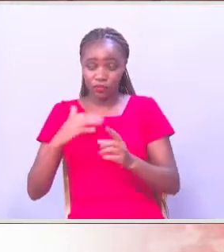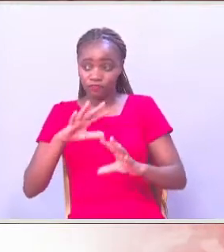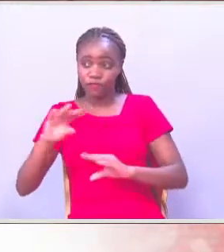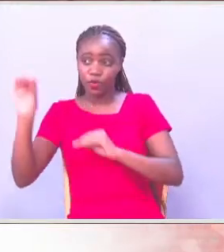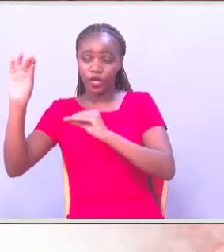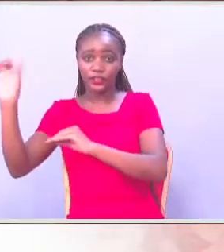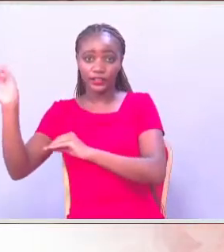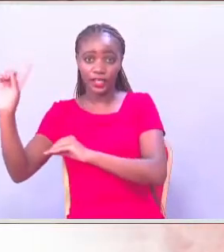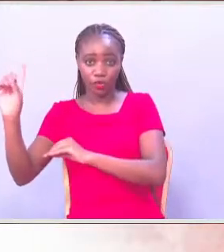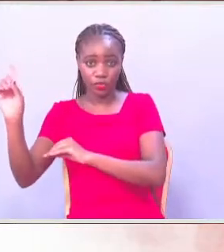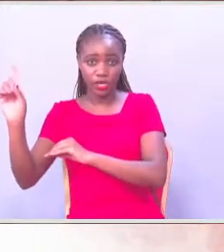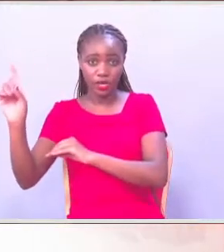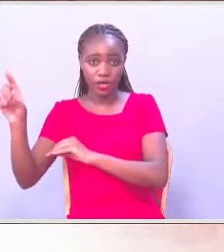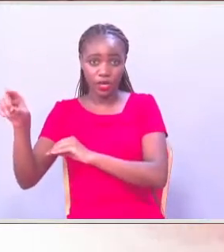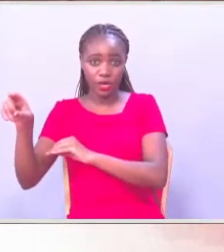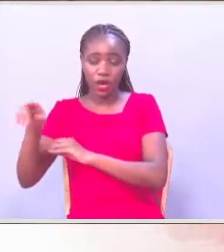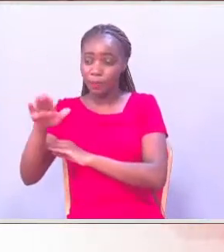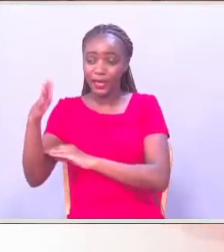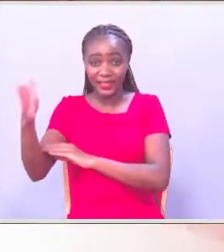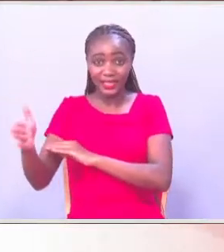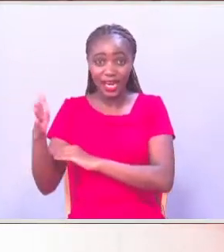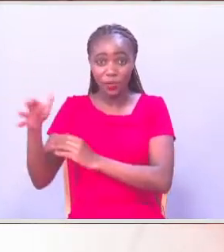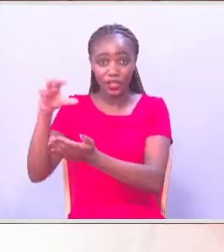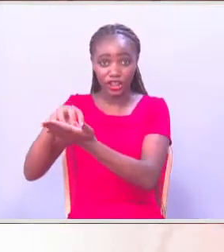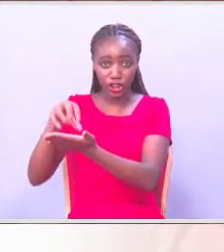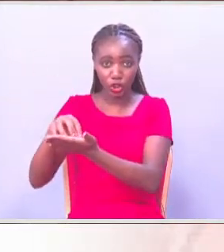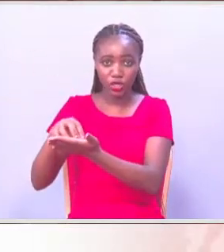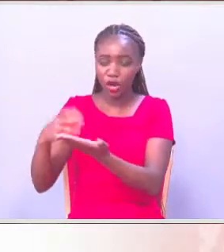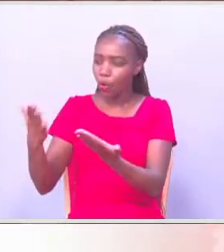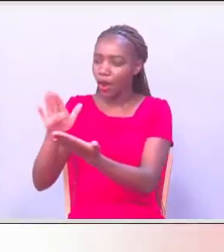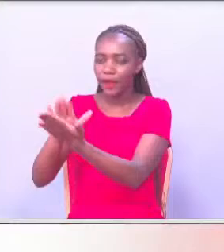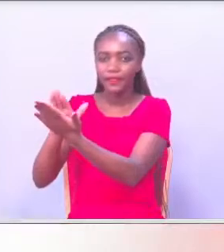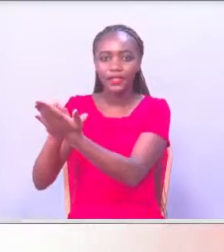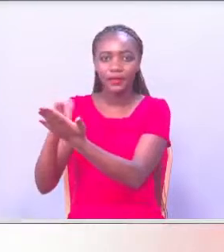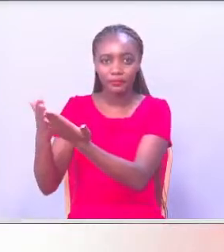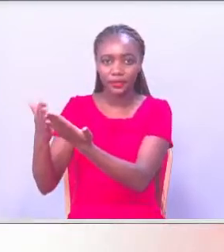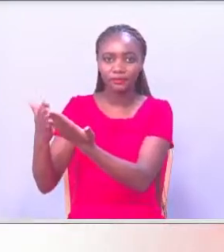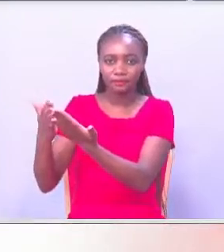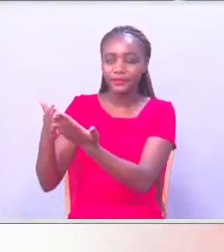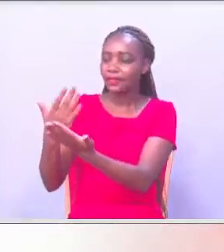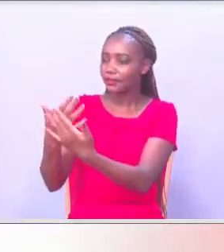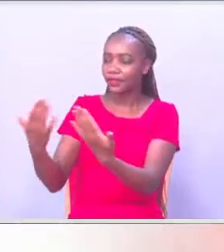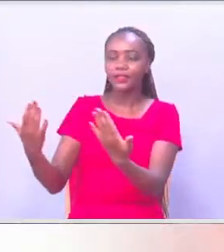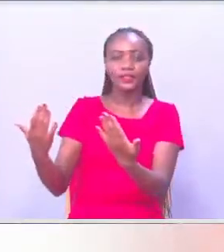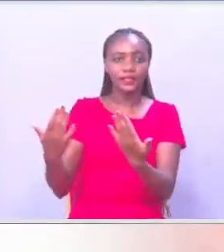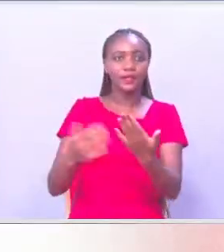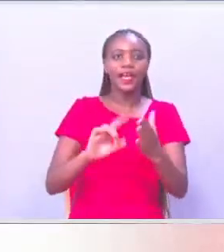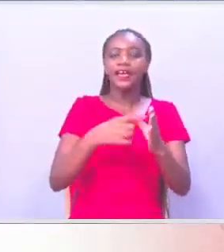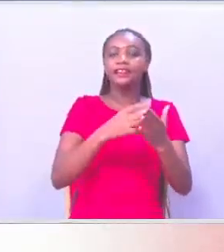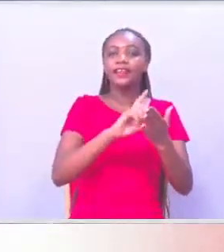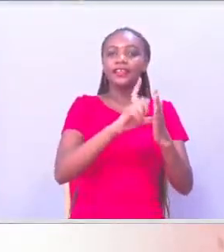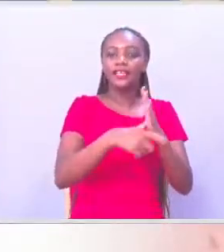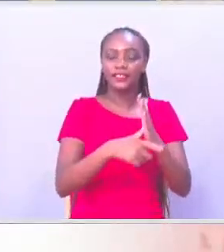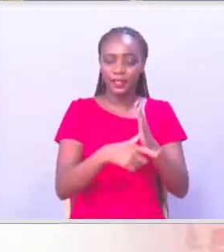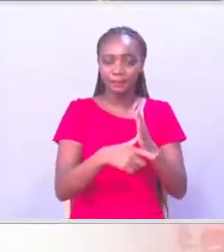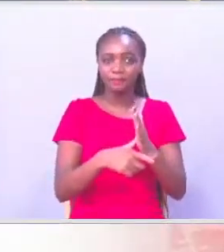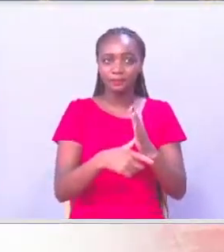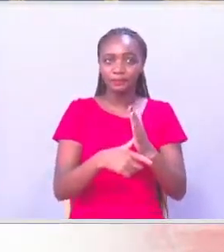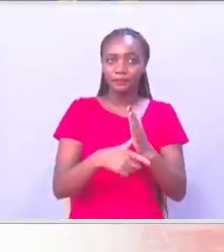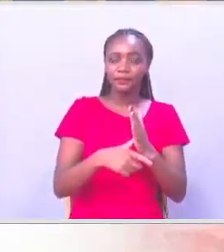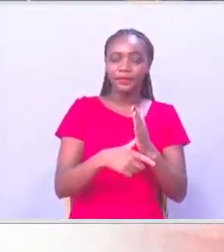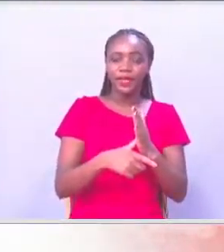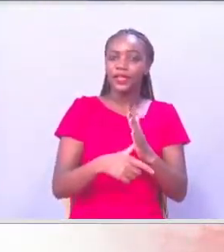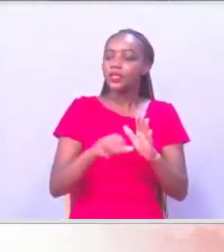panaitwa railway station, ndipo ilikuwa store ya government. He was later assigned by the colonial government to